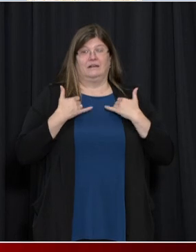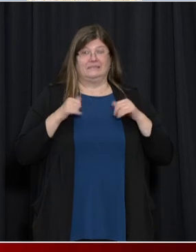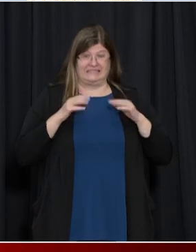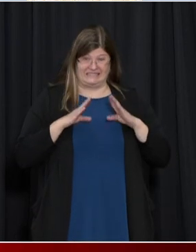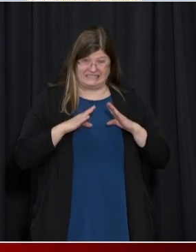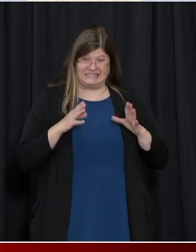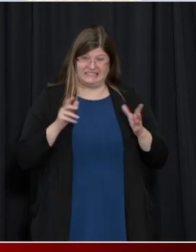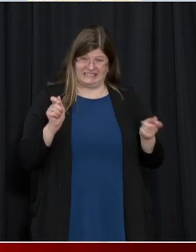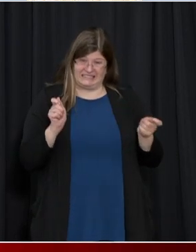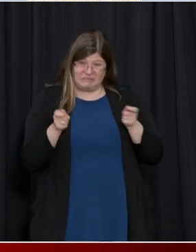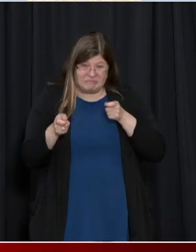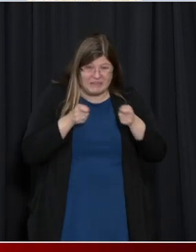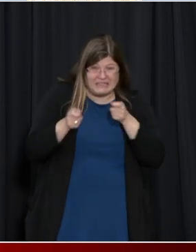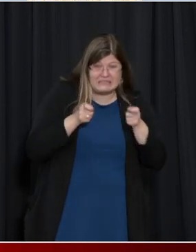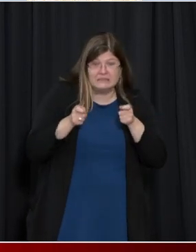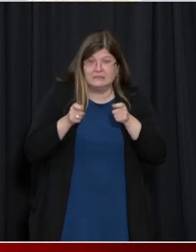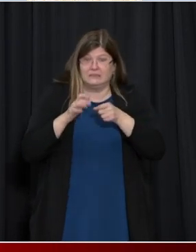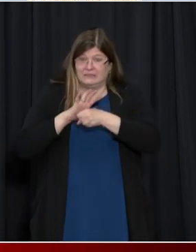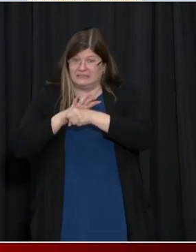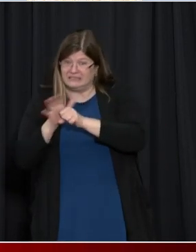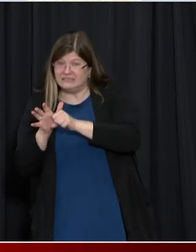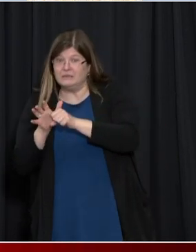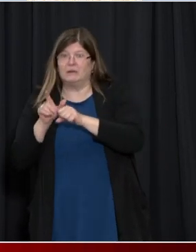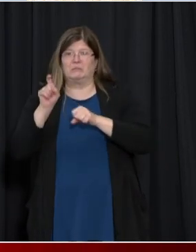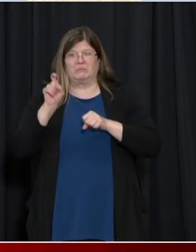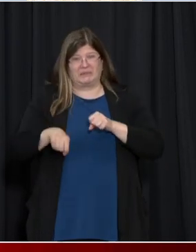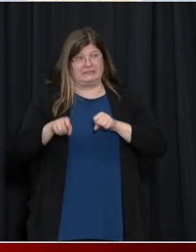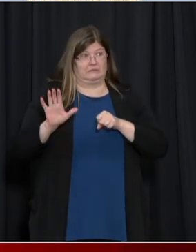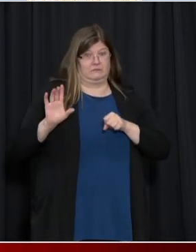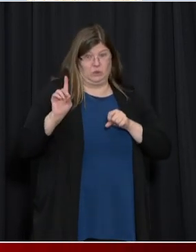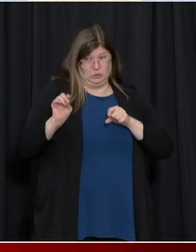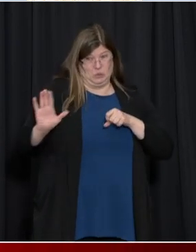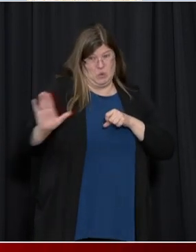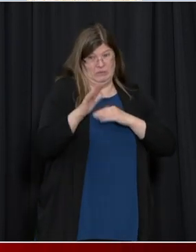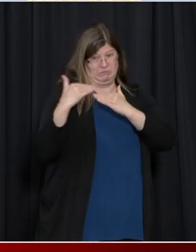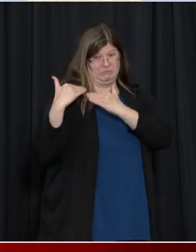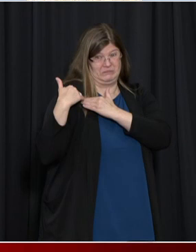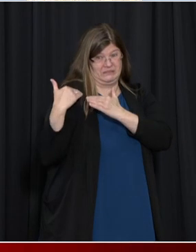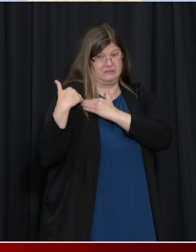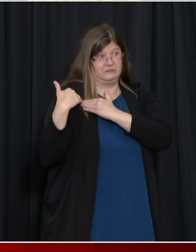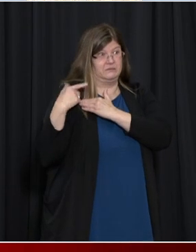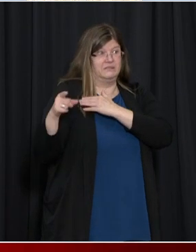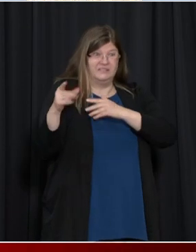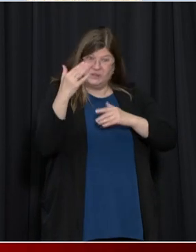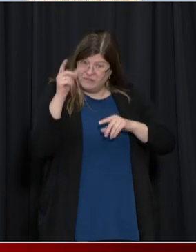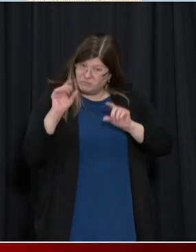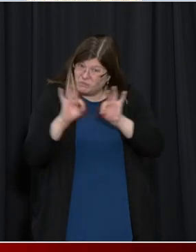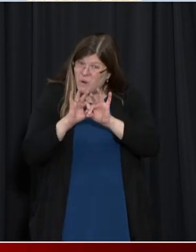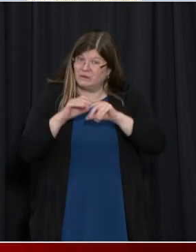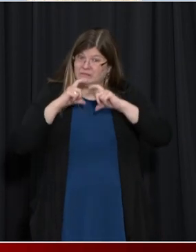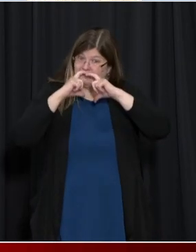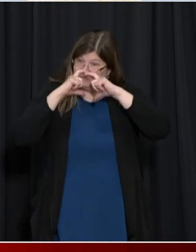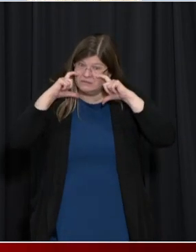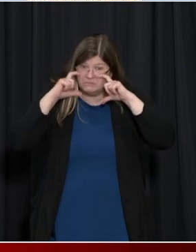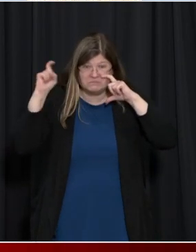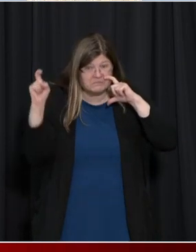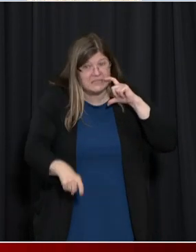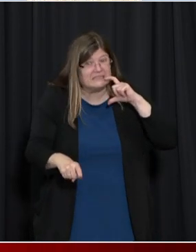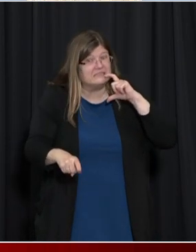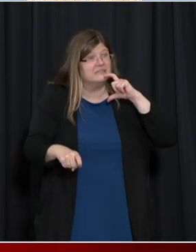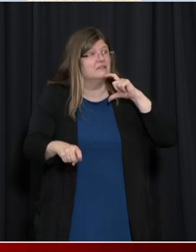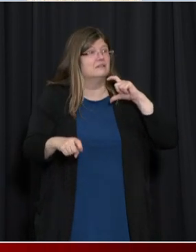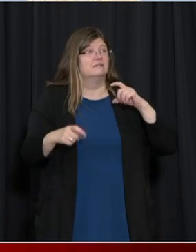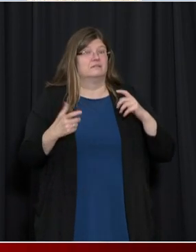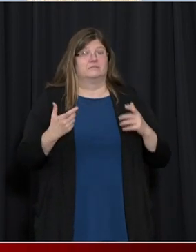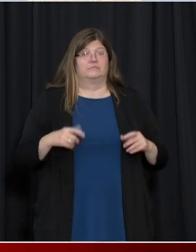part. Masks are very critical, and it was emphasized to us, to